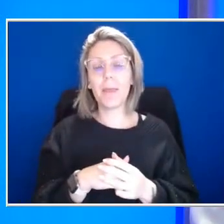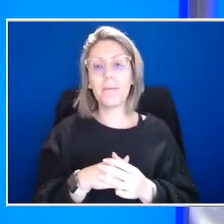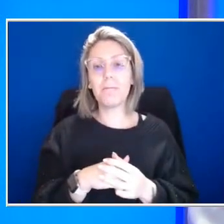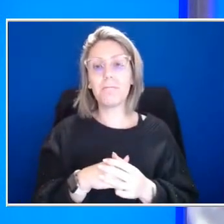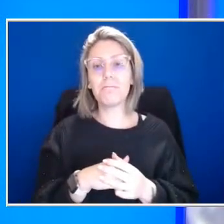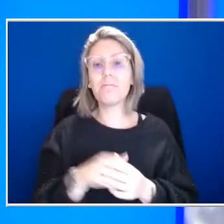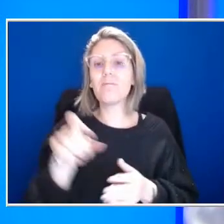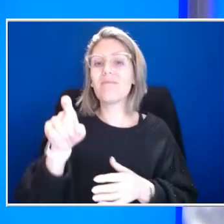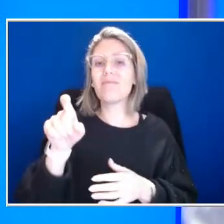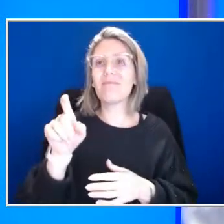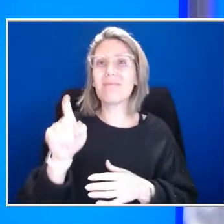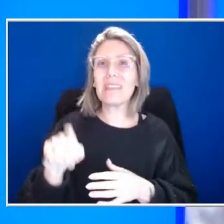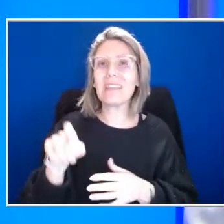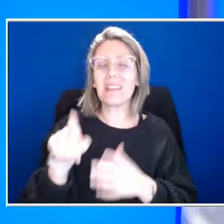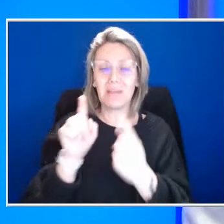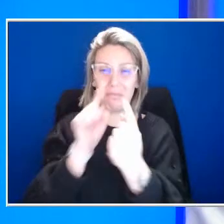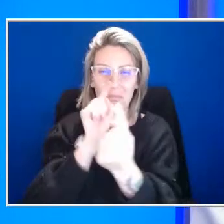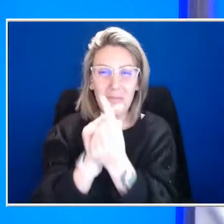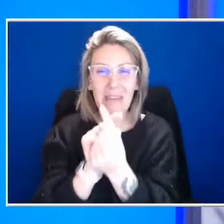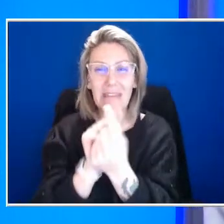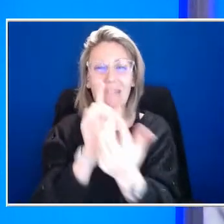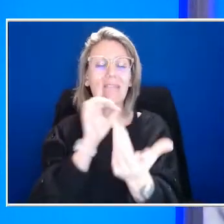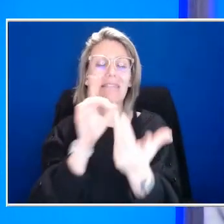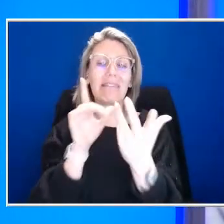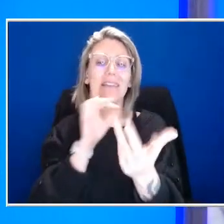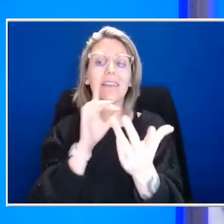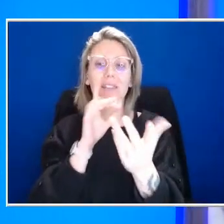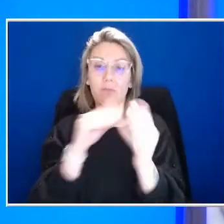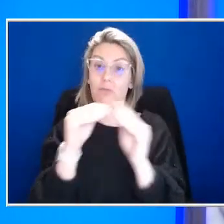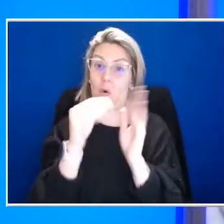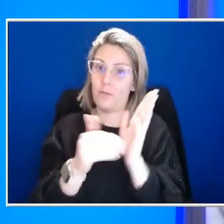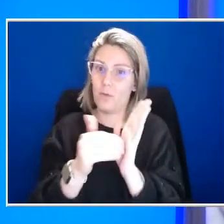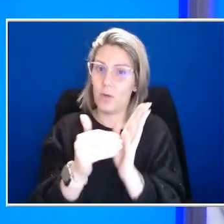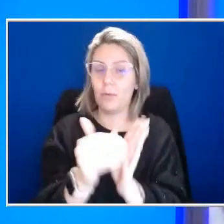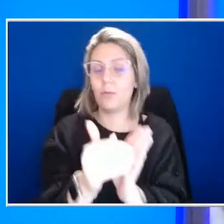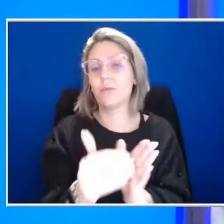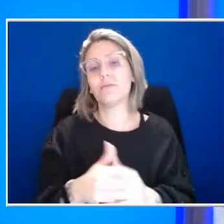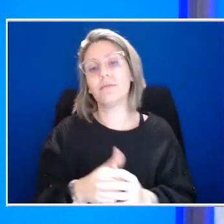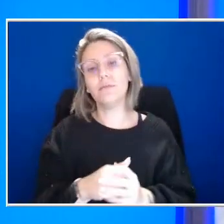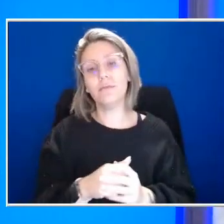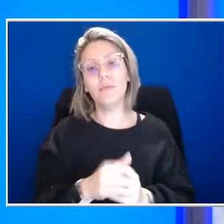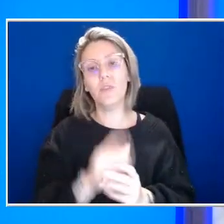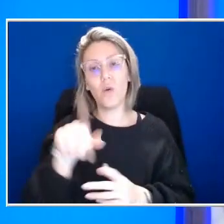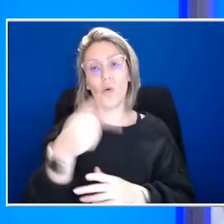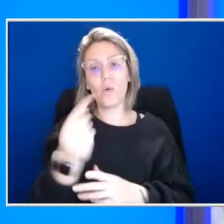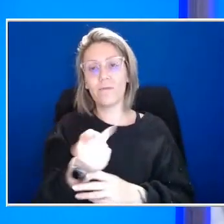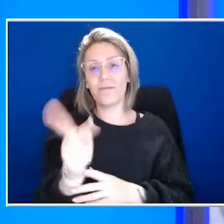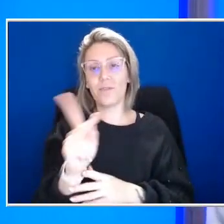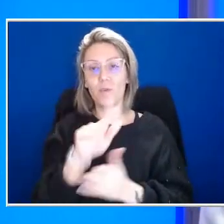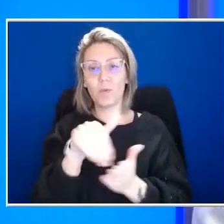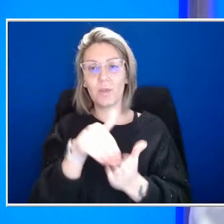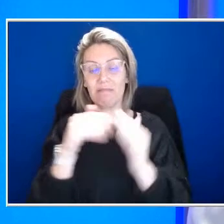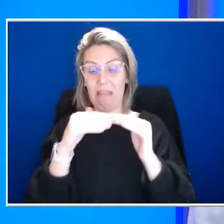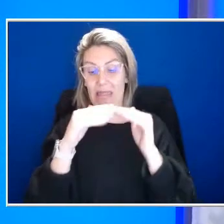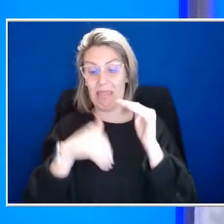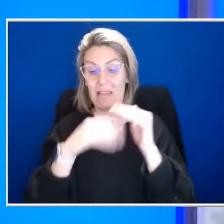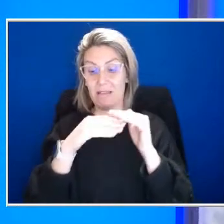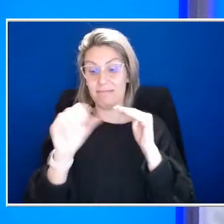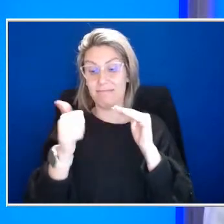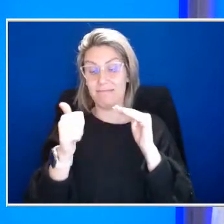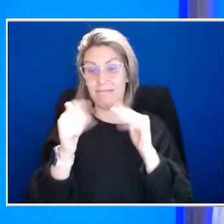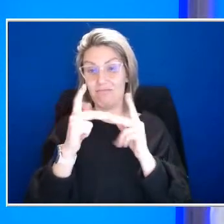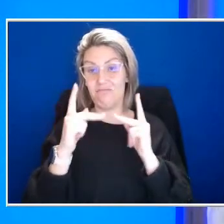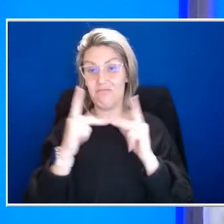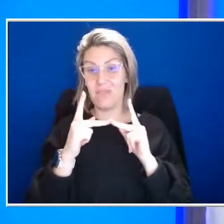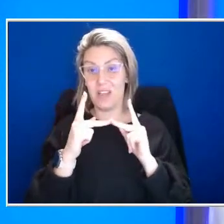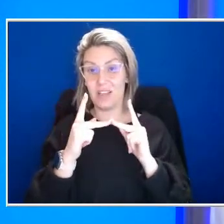more frequent than what you're getting. So I think there are only a few centers, less than 10 in the country, who